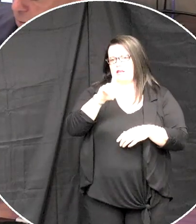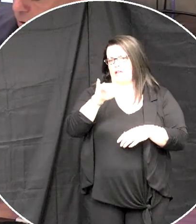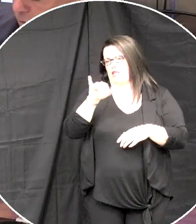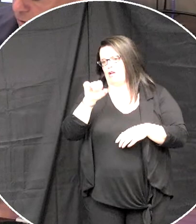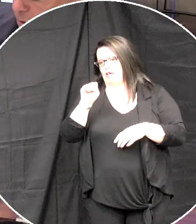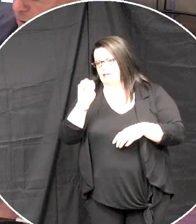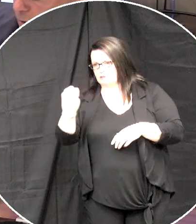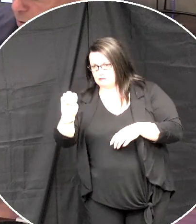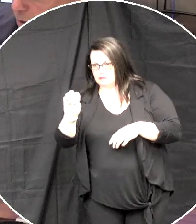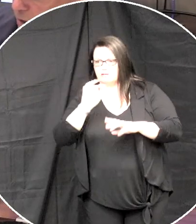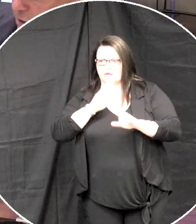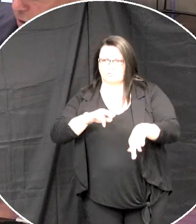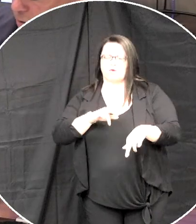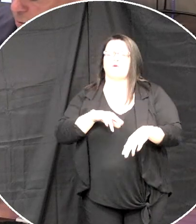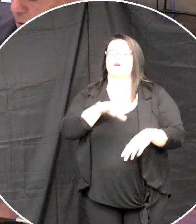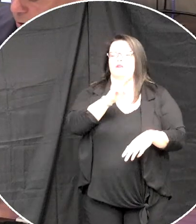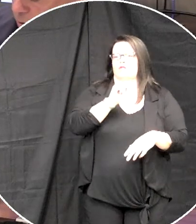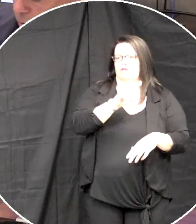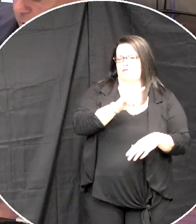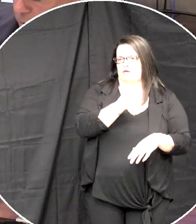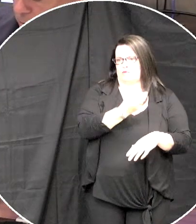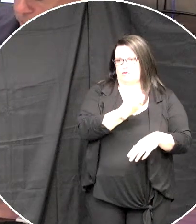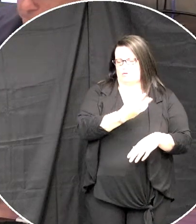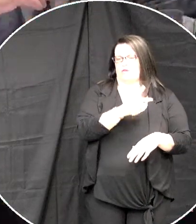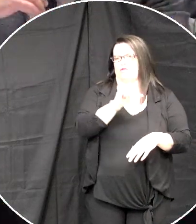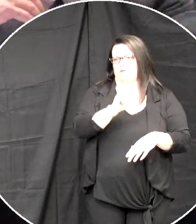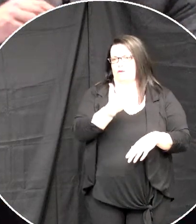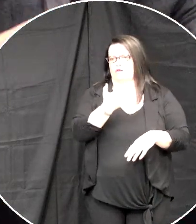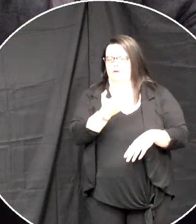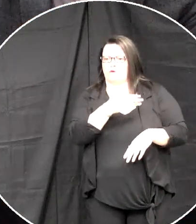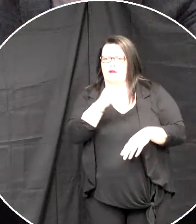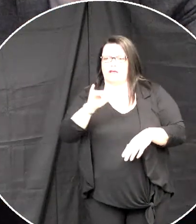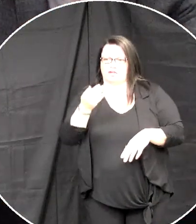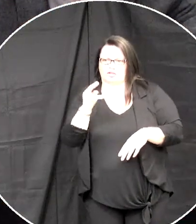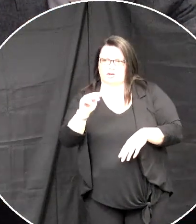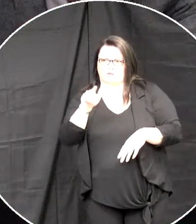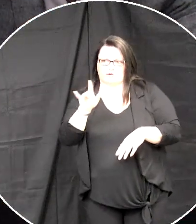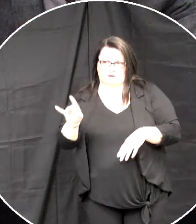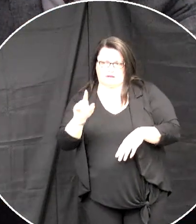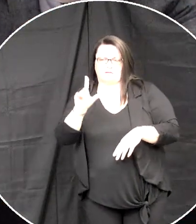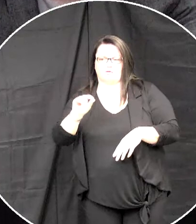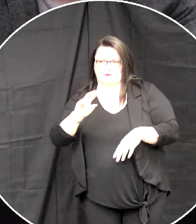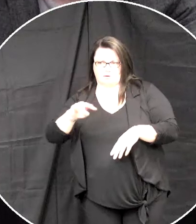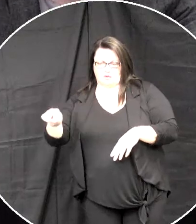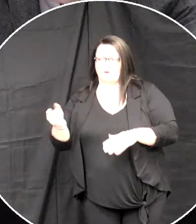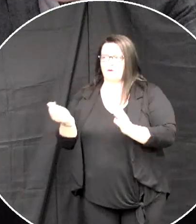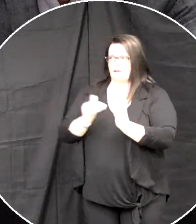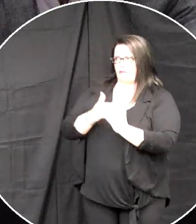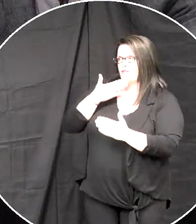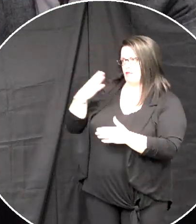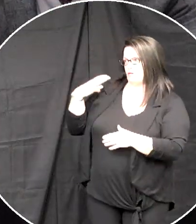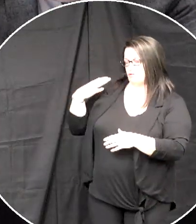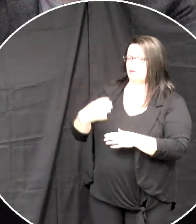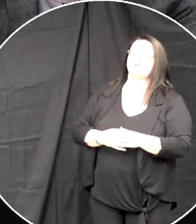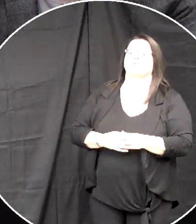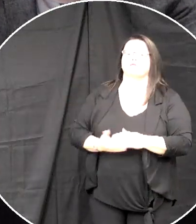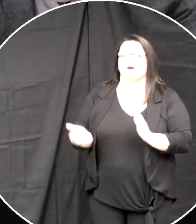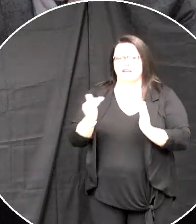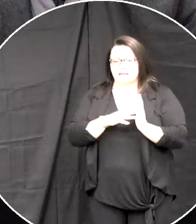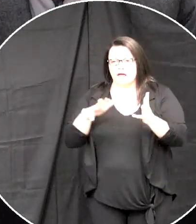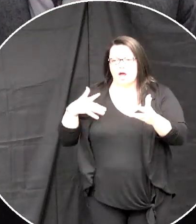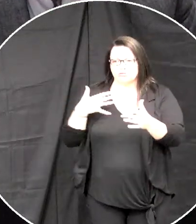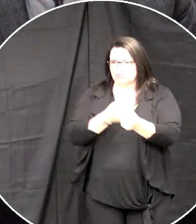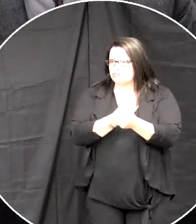November 12th, 2021 and January 28th, 2022. Thanks again, Chair. Again, an update